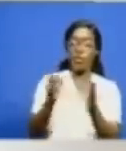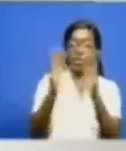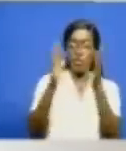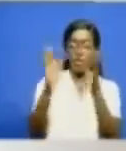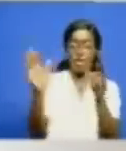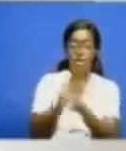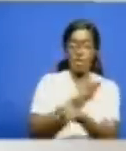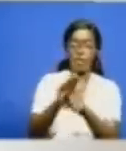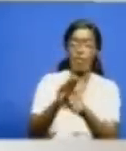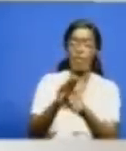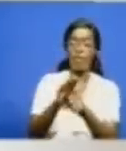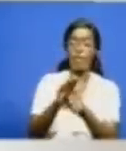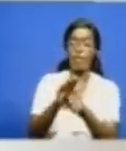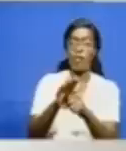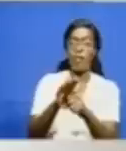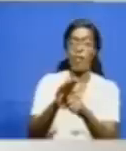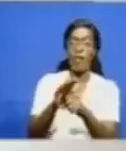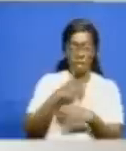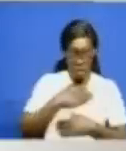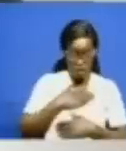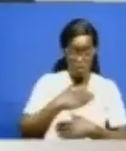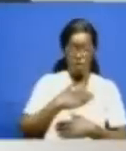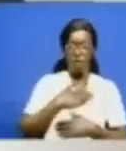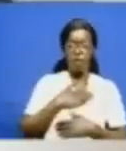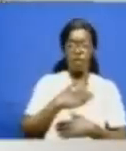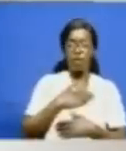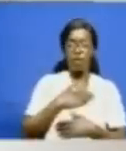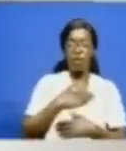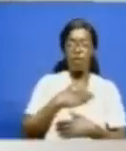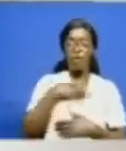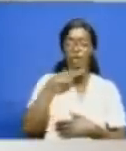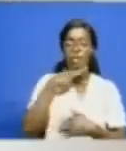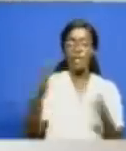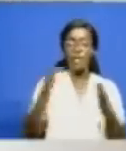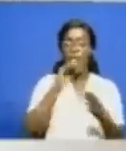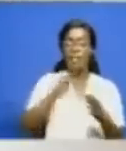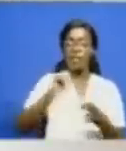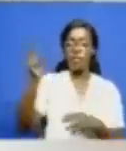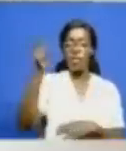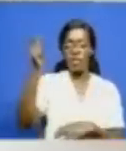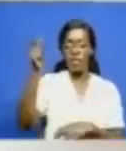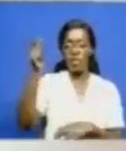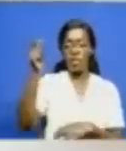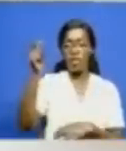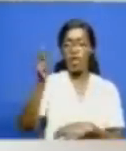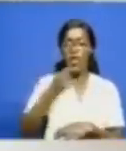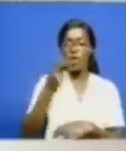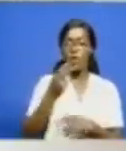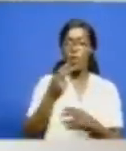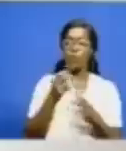accomplishments. The Honorable Mzee Nyachae was a great son of Kenya, whose